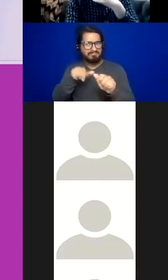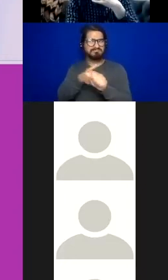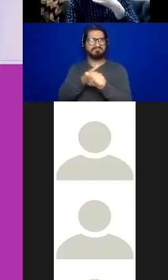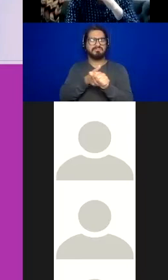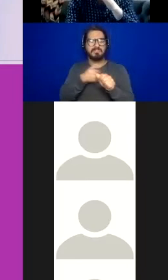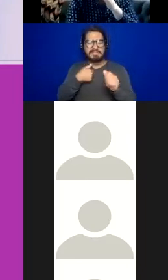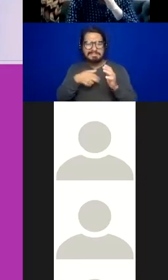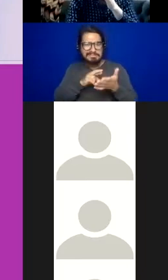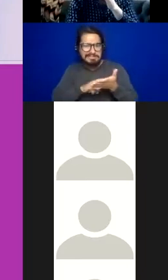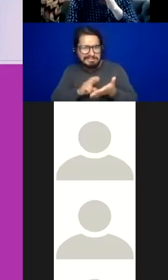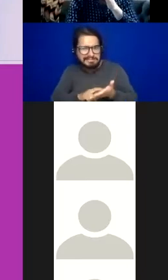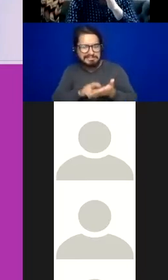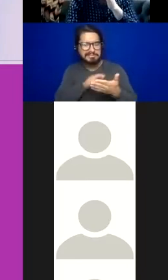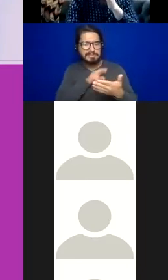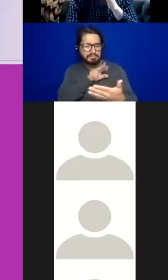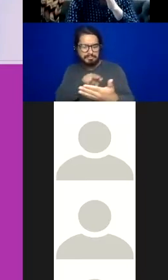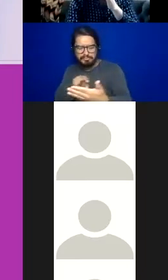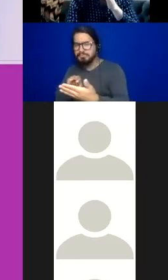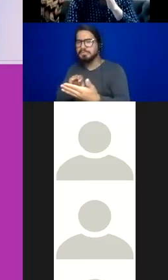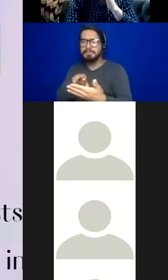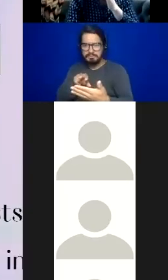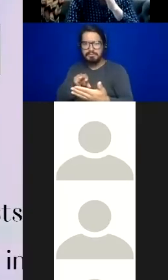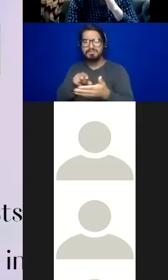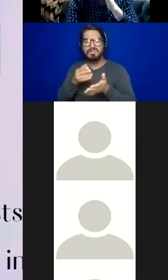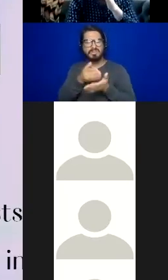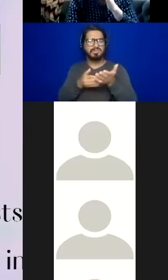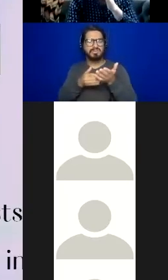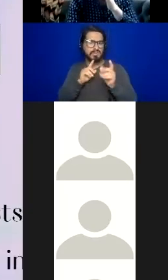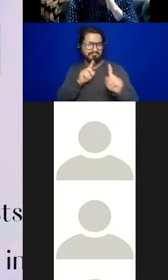of research, there were like a few answers to that.